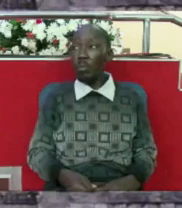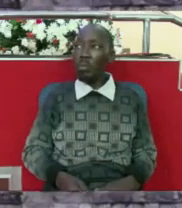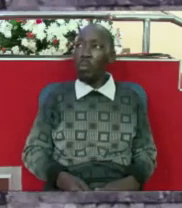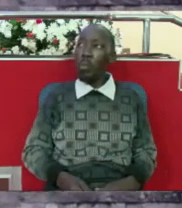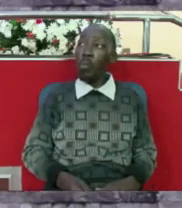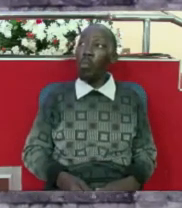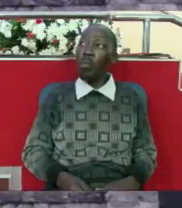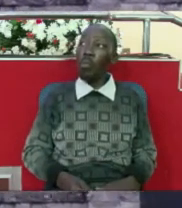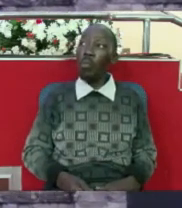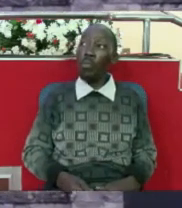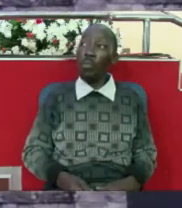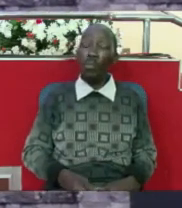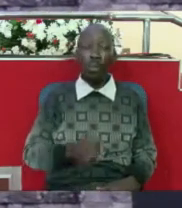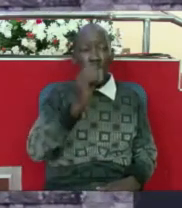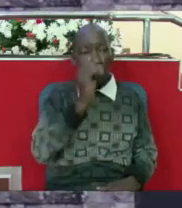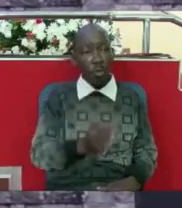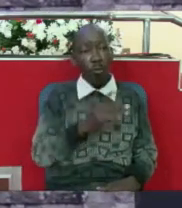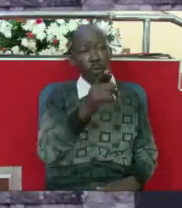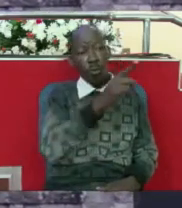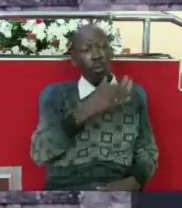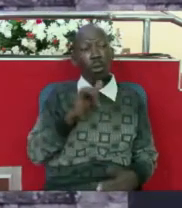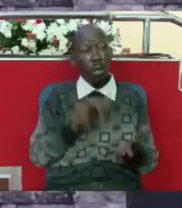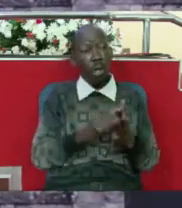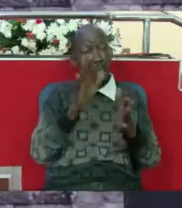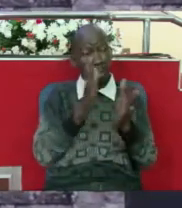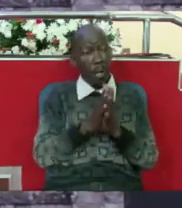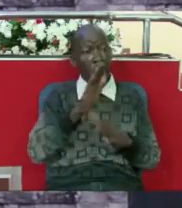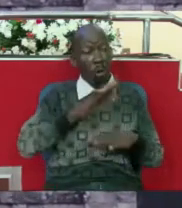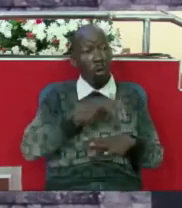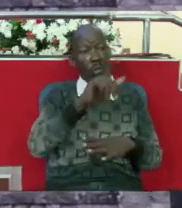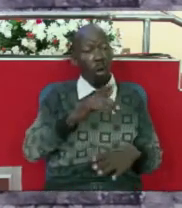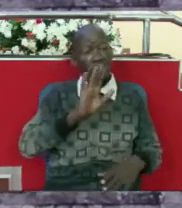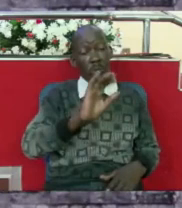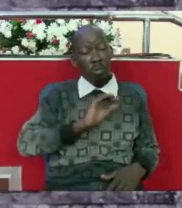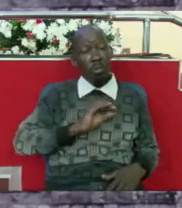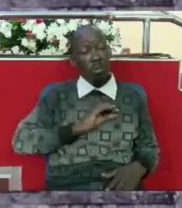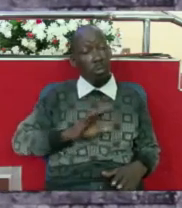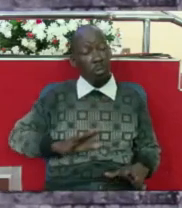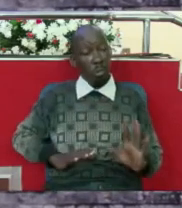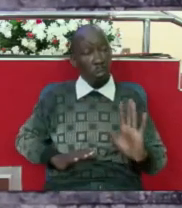mountains. If you want that prayer of faith on your behalf,